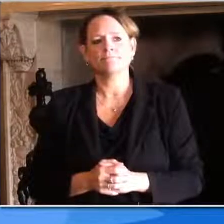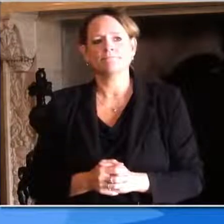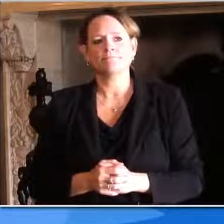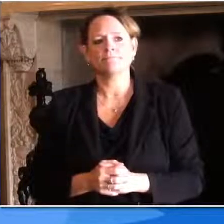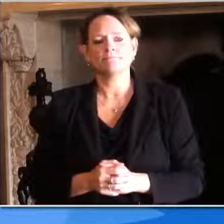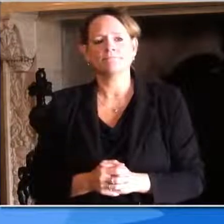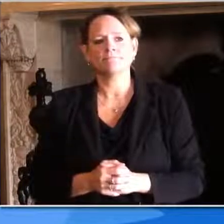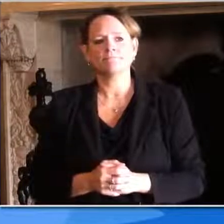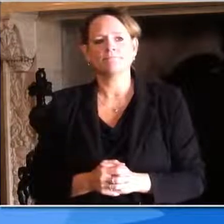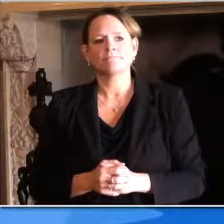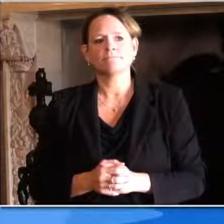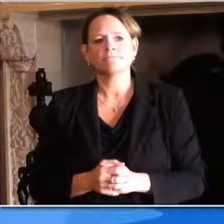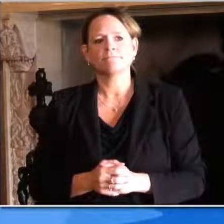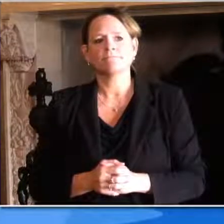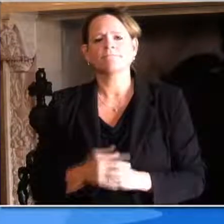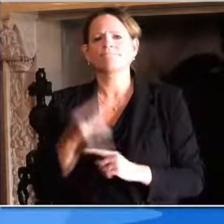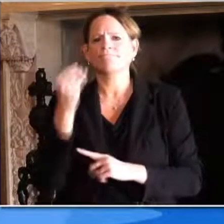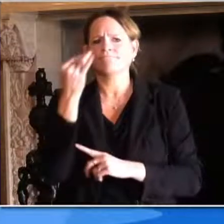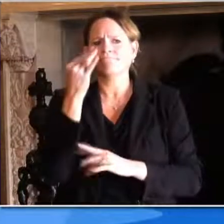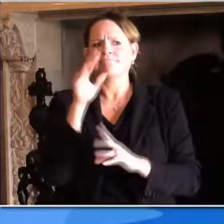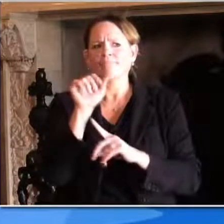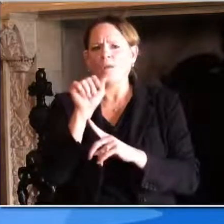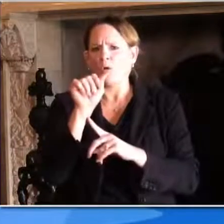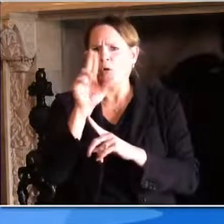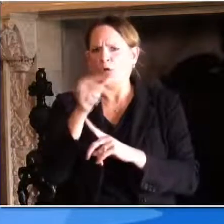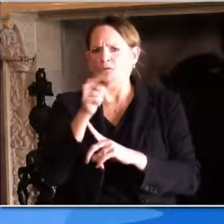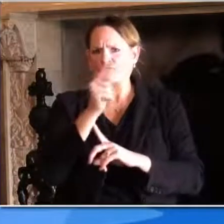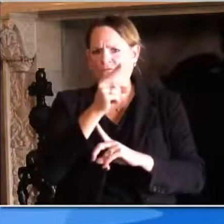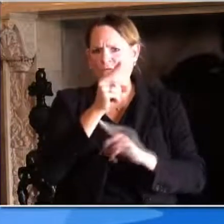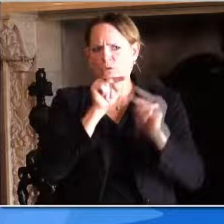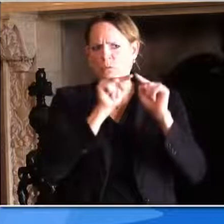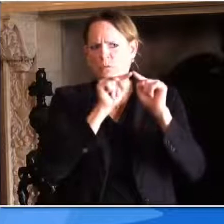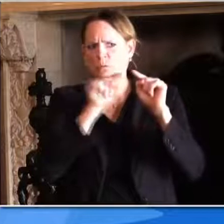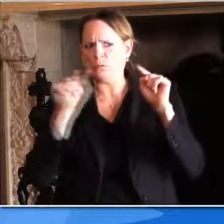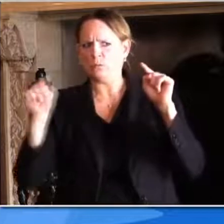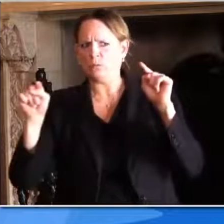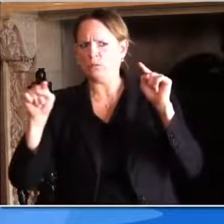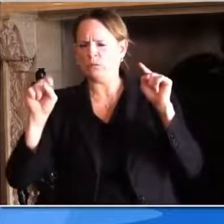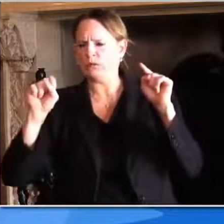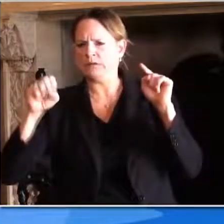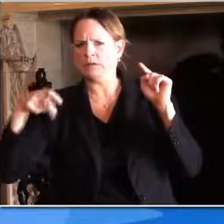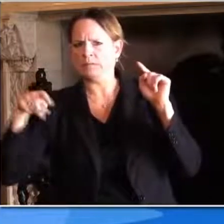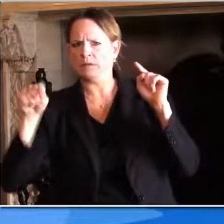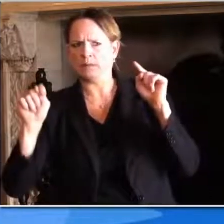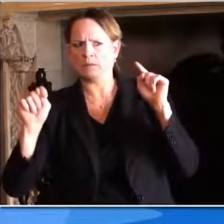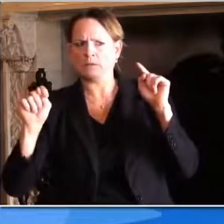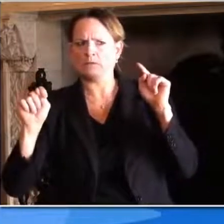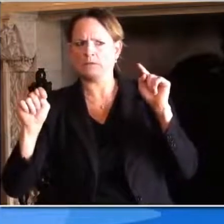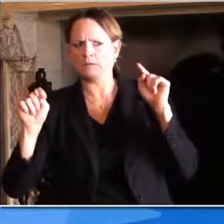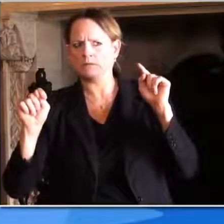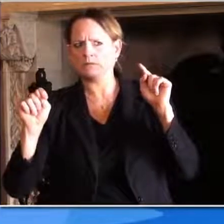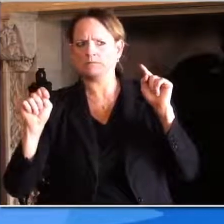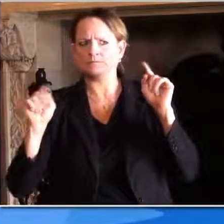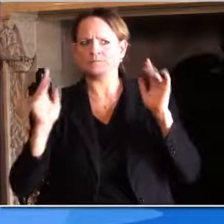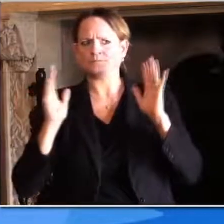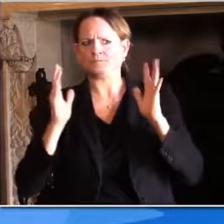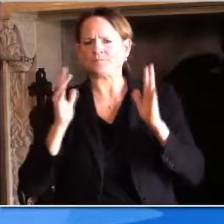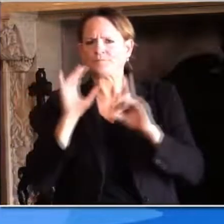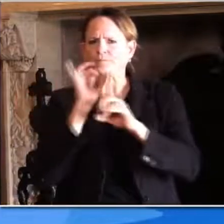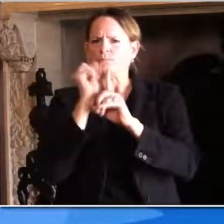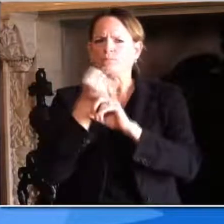September, and it's difficult to see what the situation will be like when we reach that point, but it will still